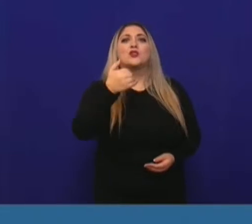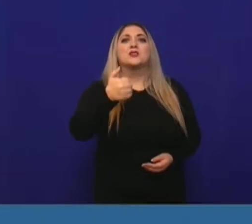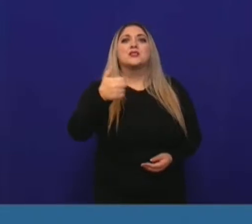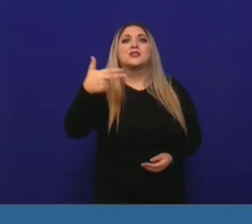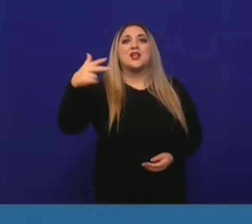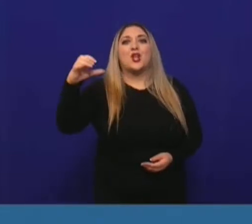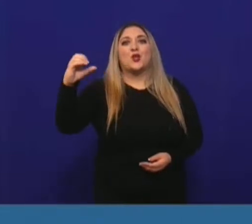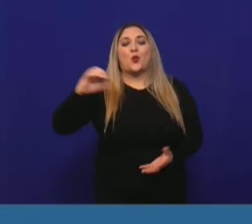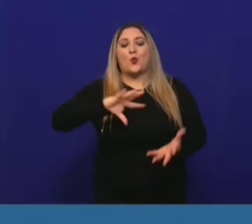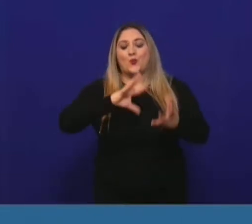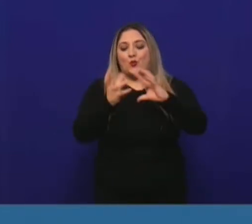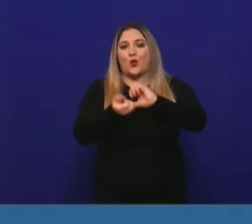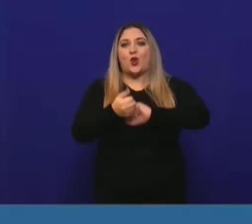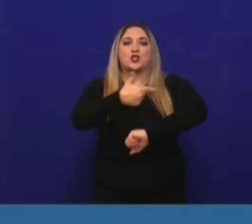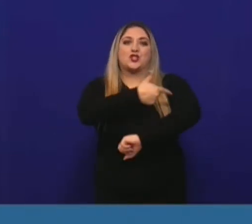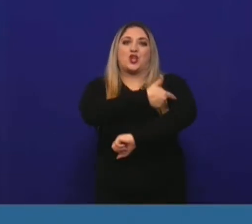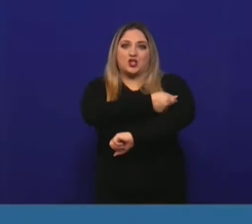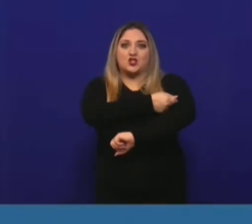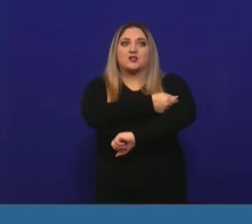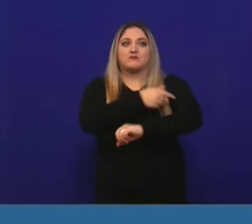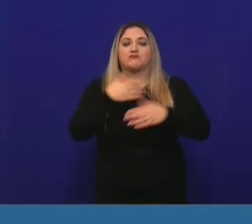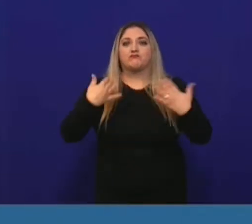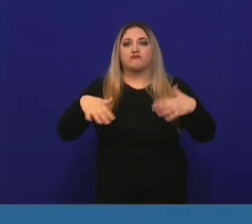24,680 total doses bħalma qegħdin taraw